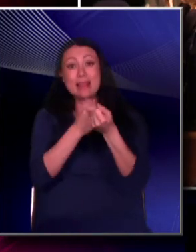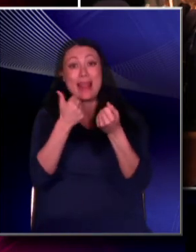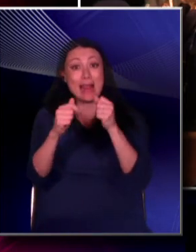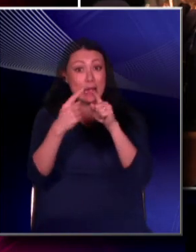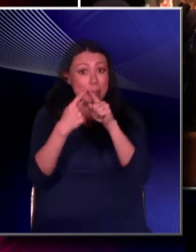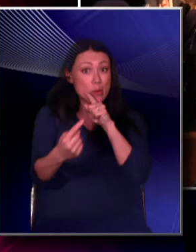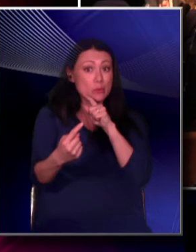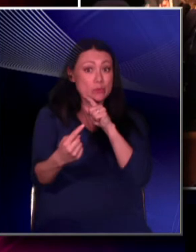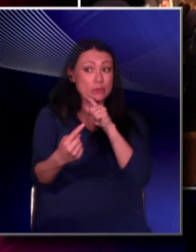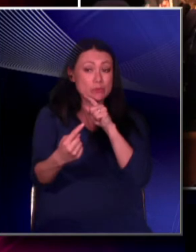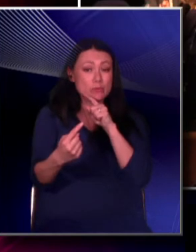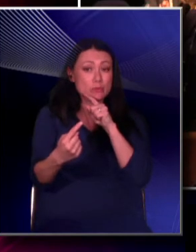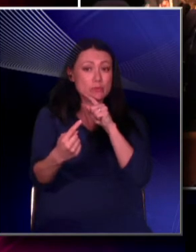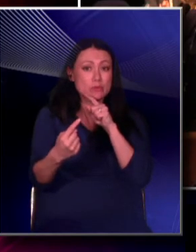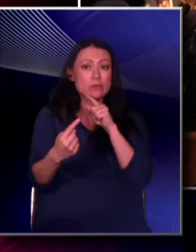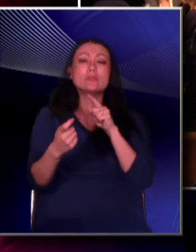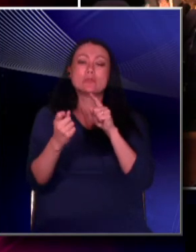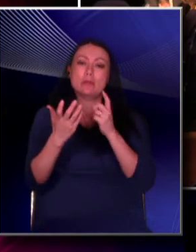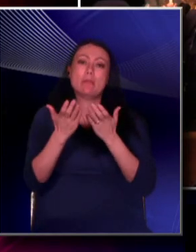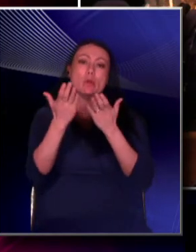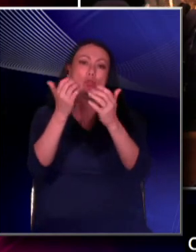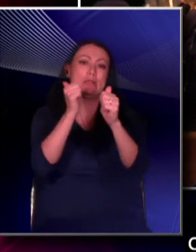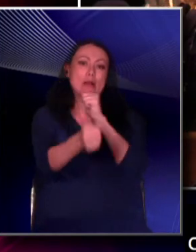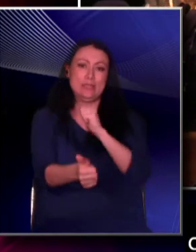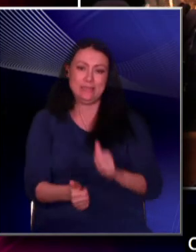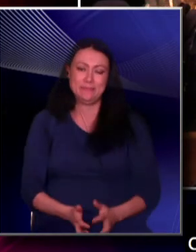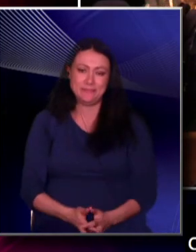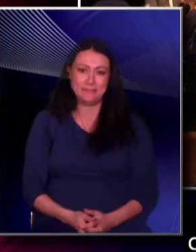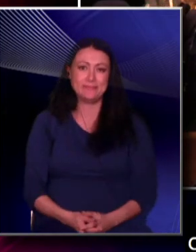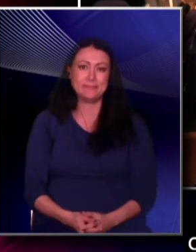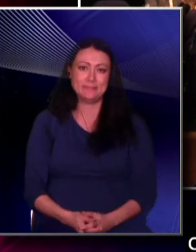opposed? Motion carries.